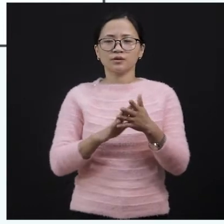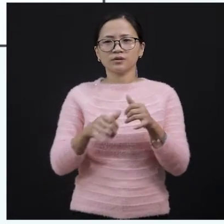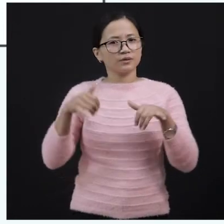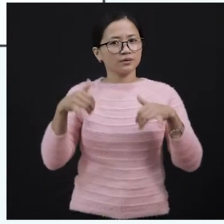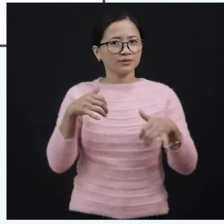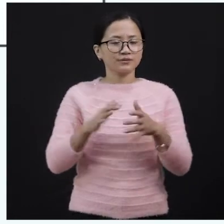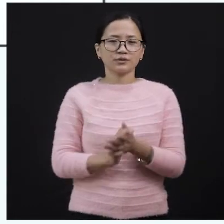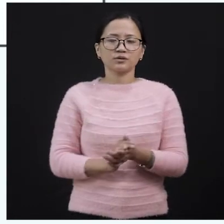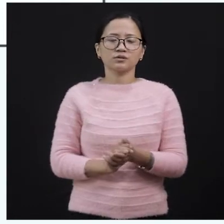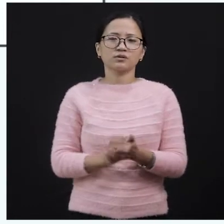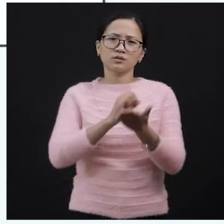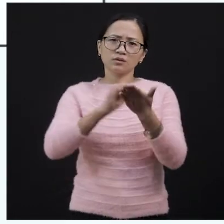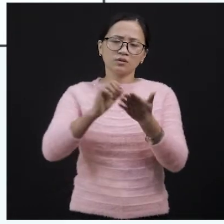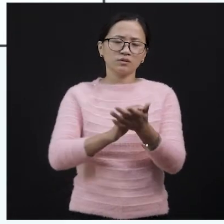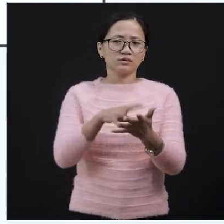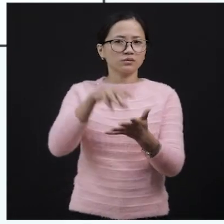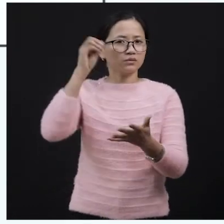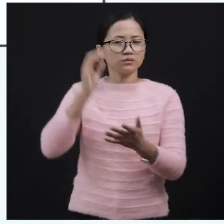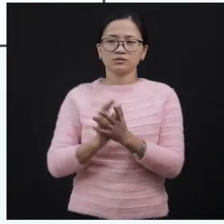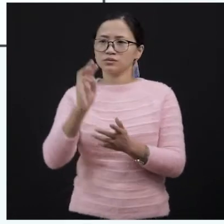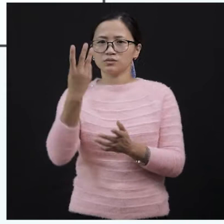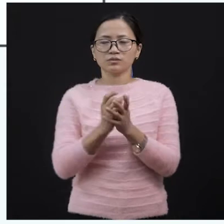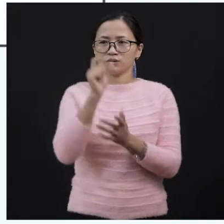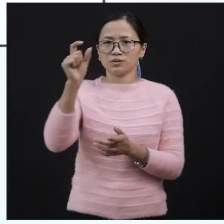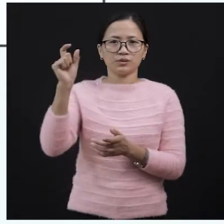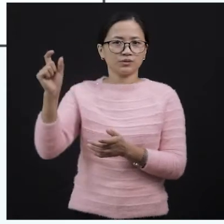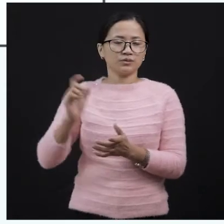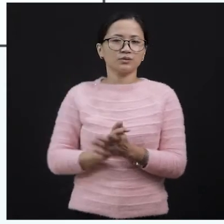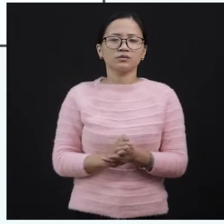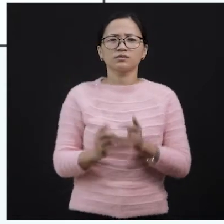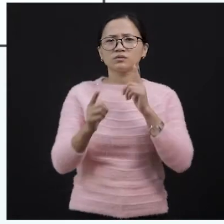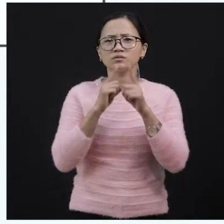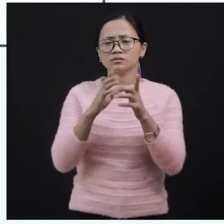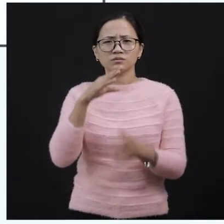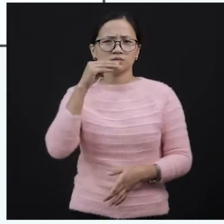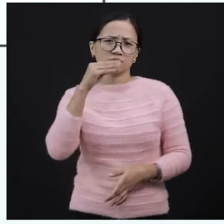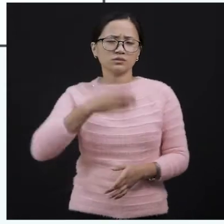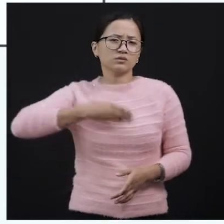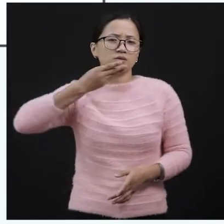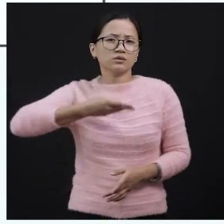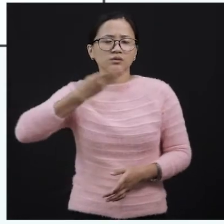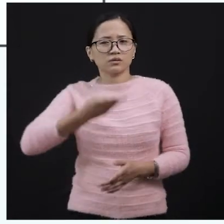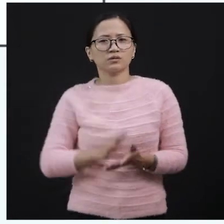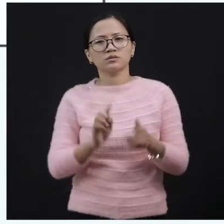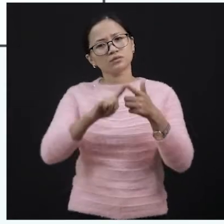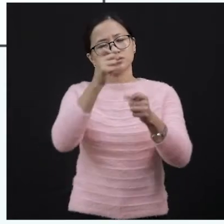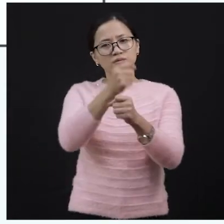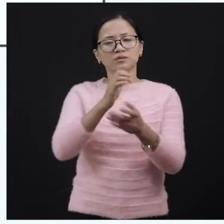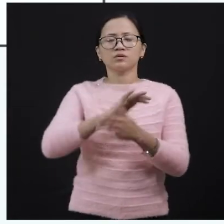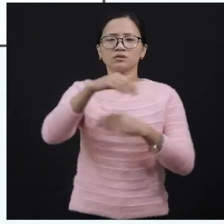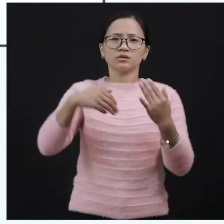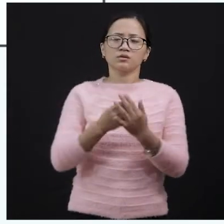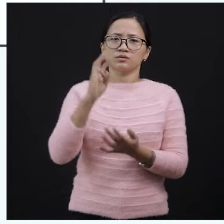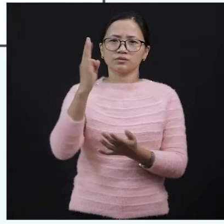activity and let's learn these 3 words. And I will explain. I will give you example for